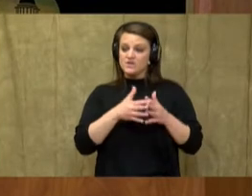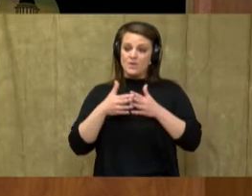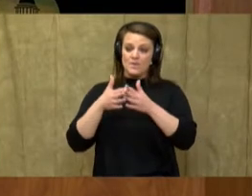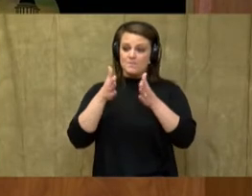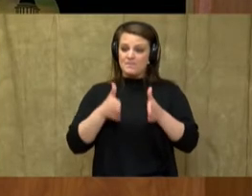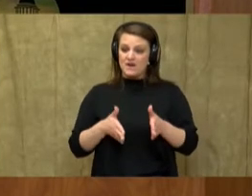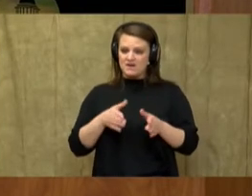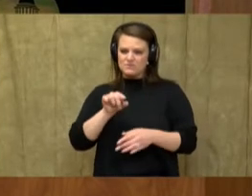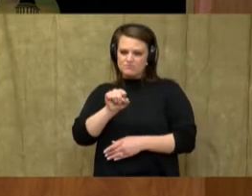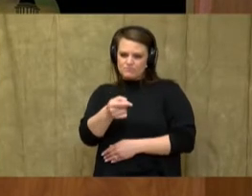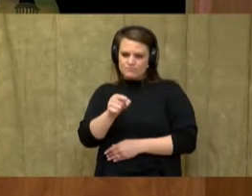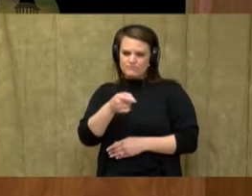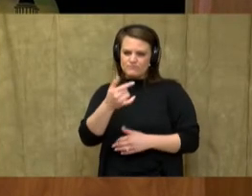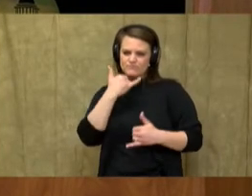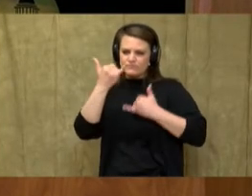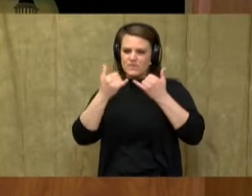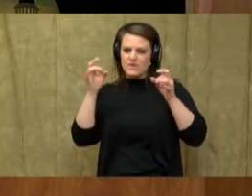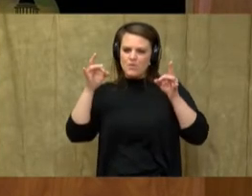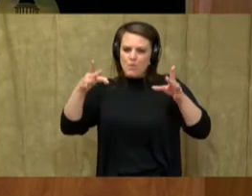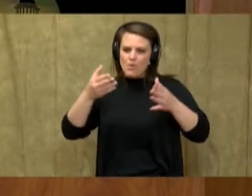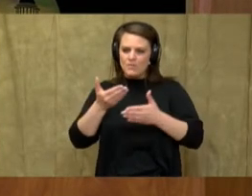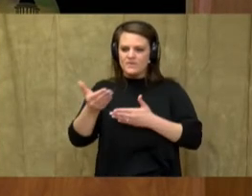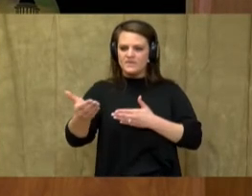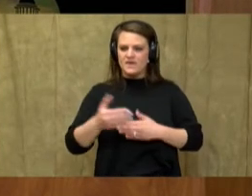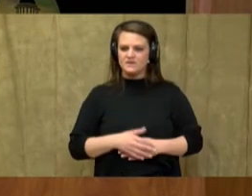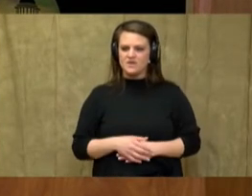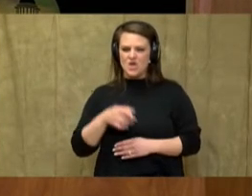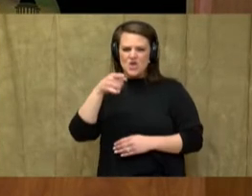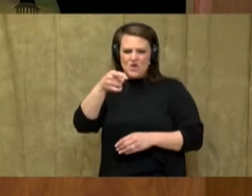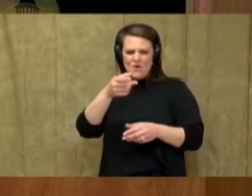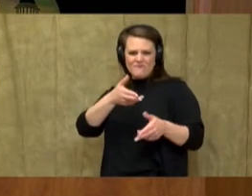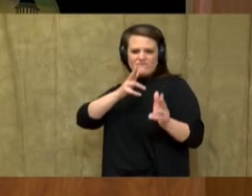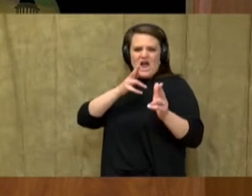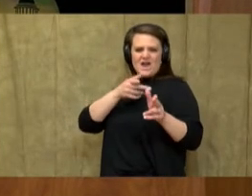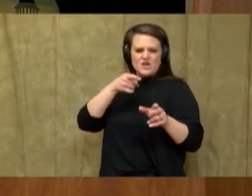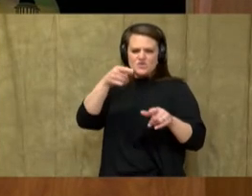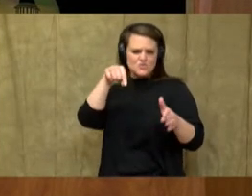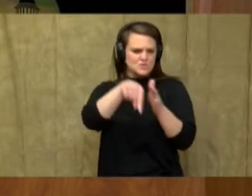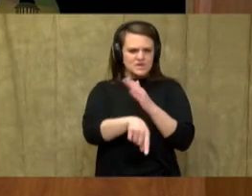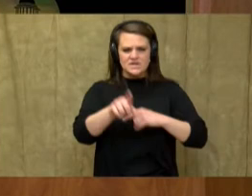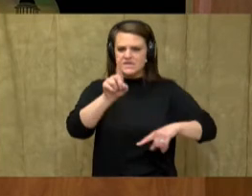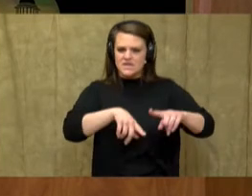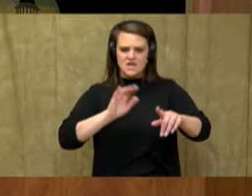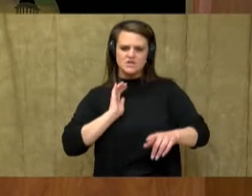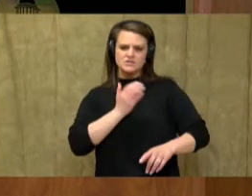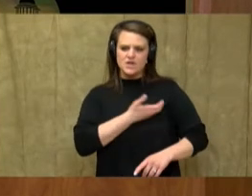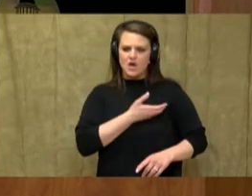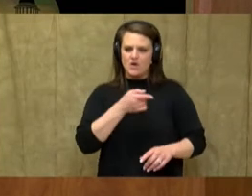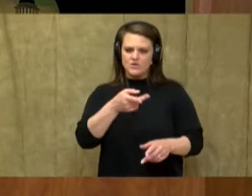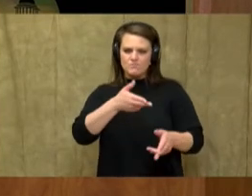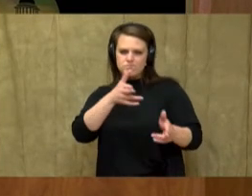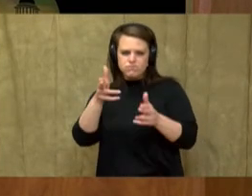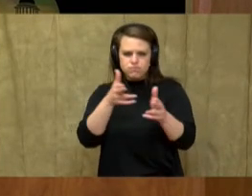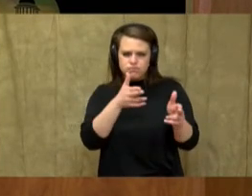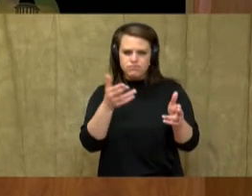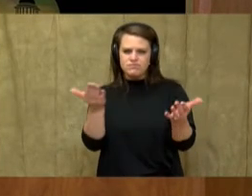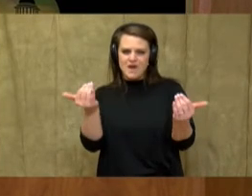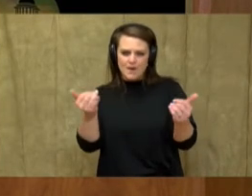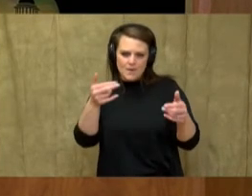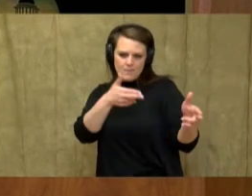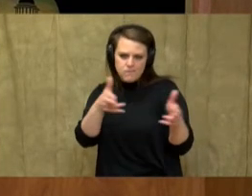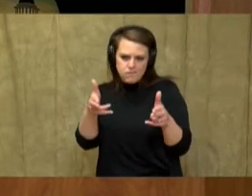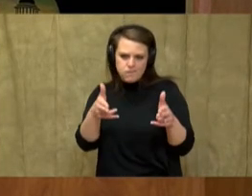and taunts and taunted them. You should fire. You can't kill us all. Fire. Why don't you fire? You